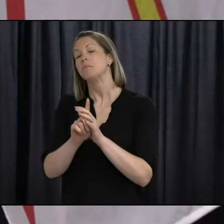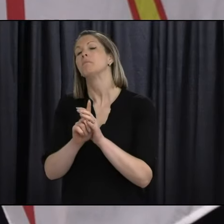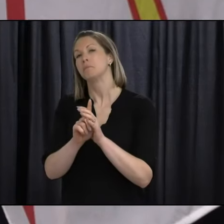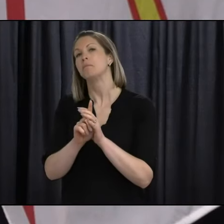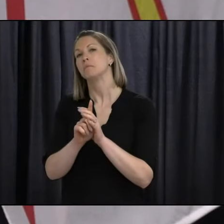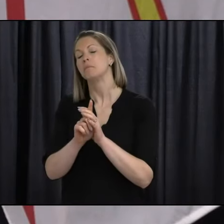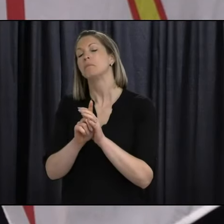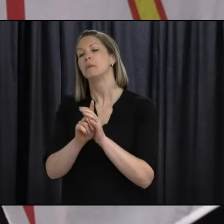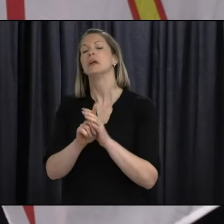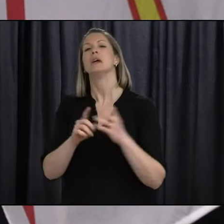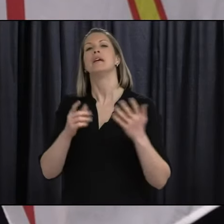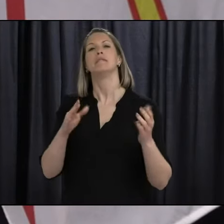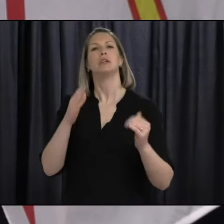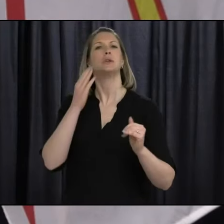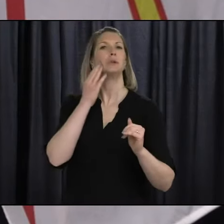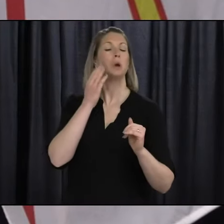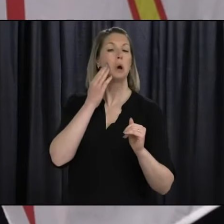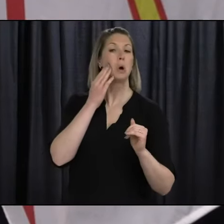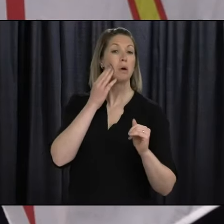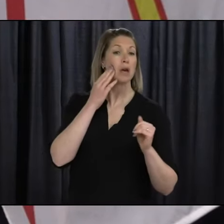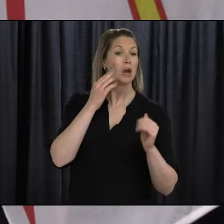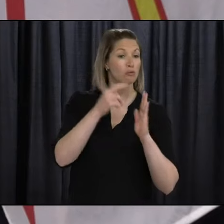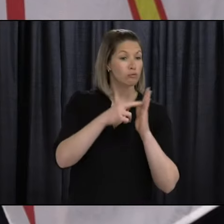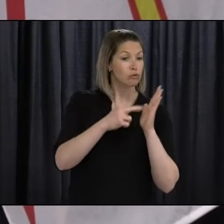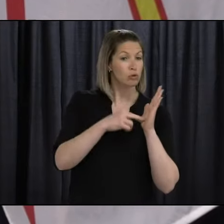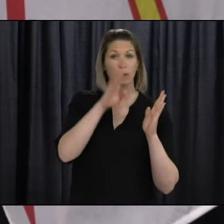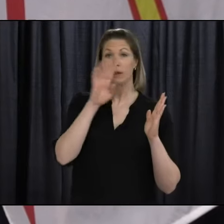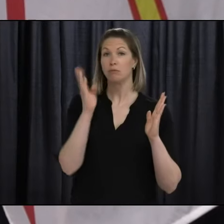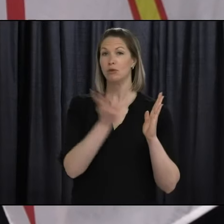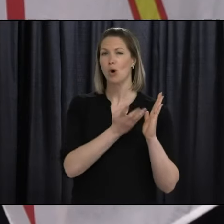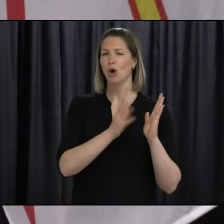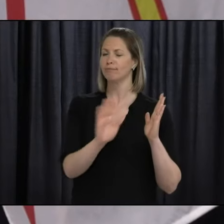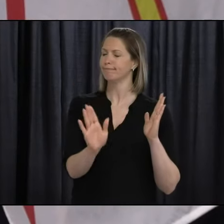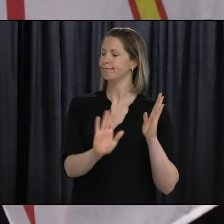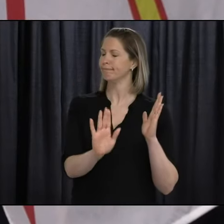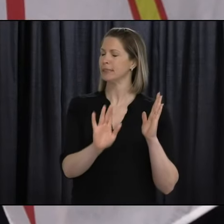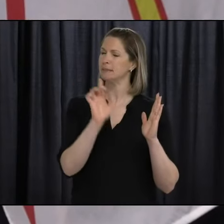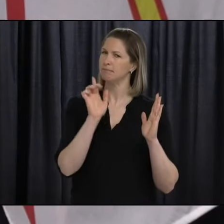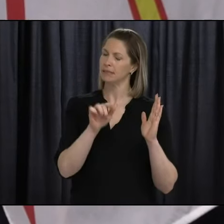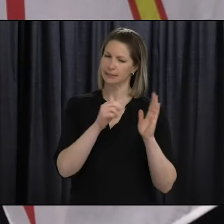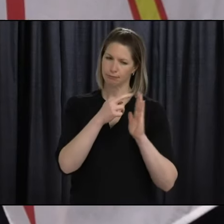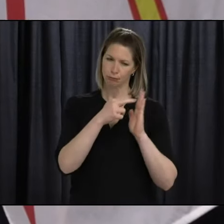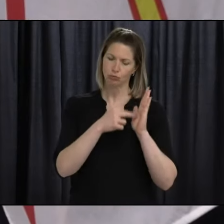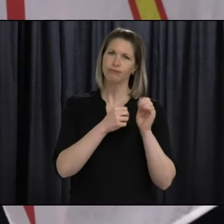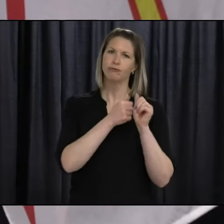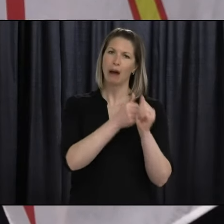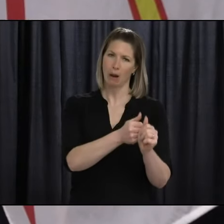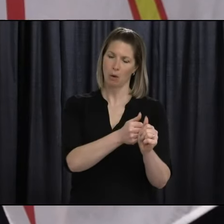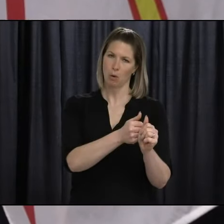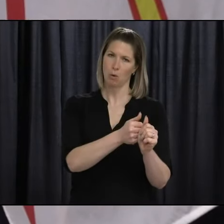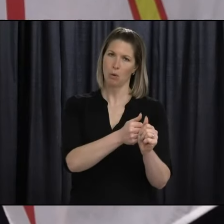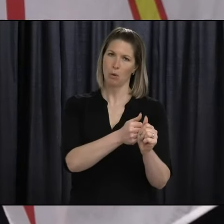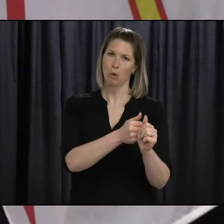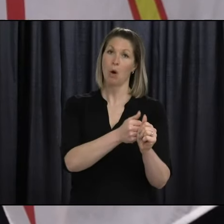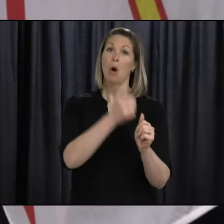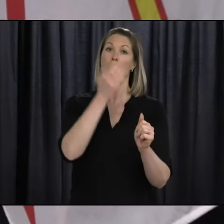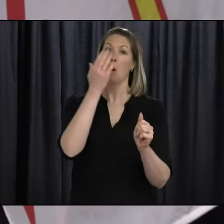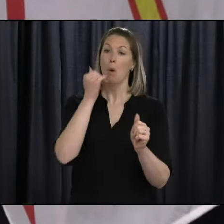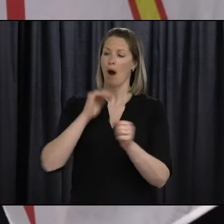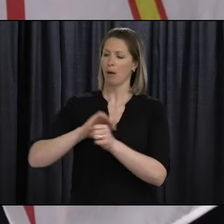If anything, it serves as an important reminder that we must not become complacent. COVID-19 is still active